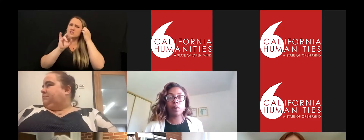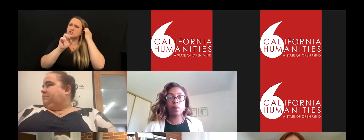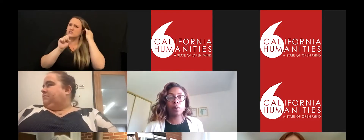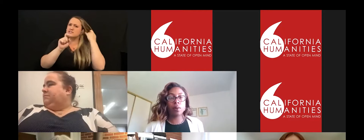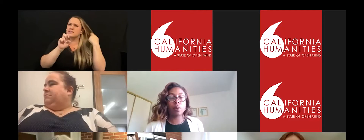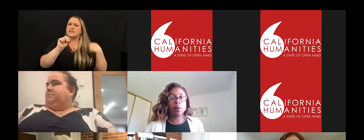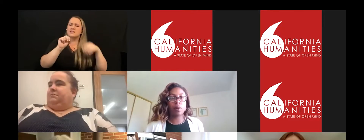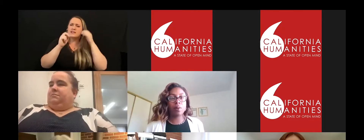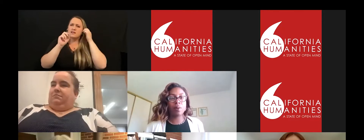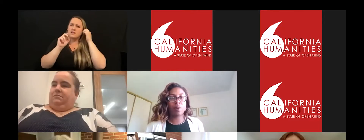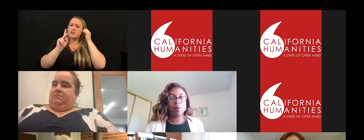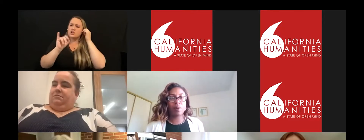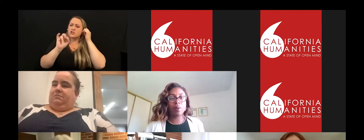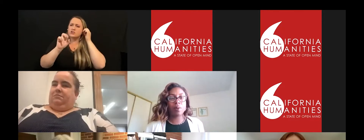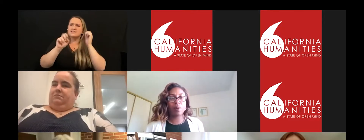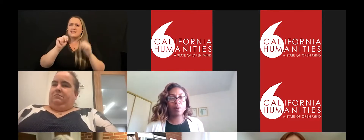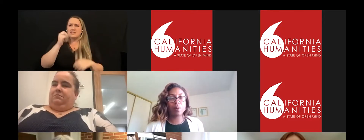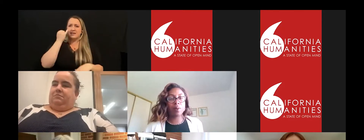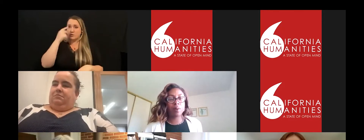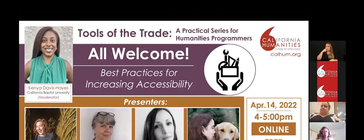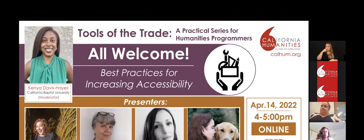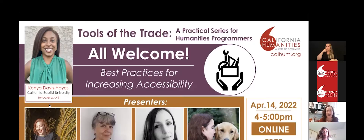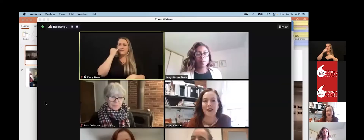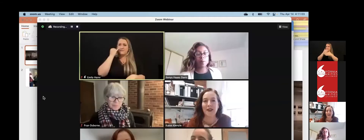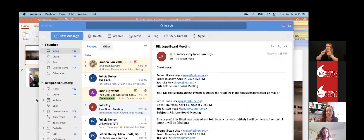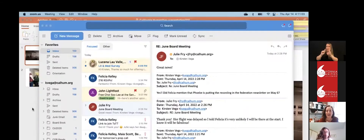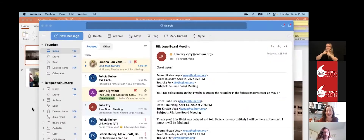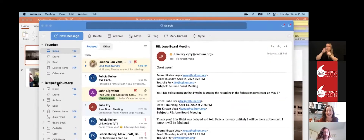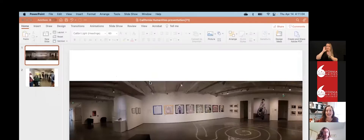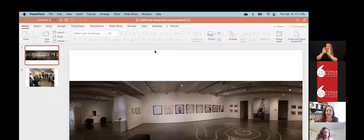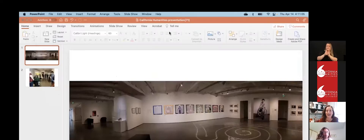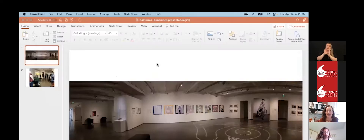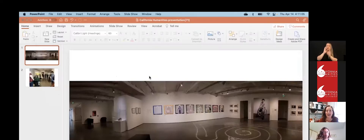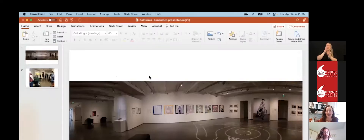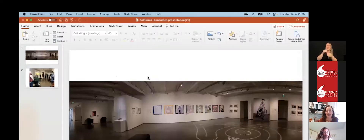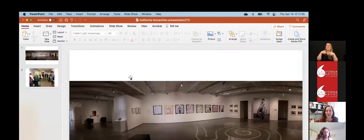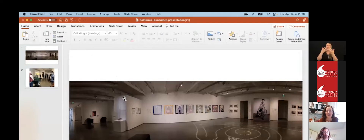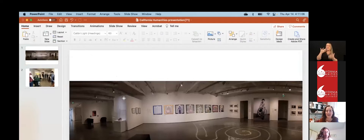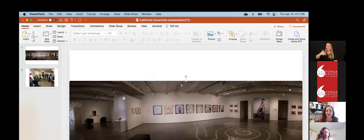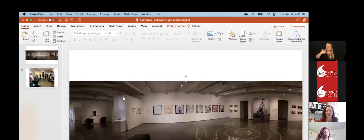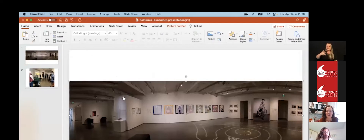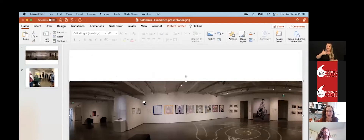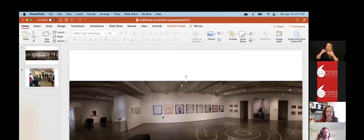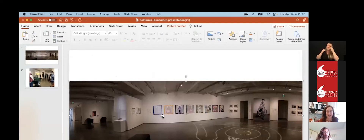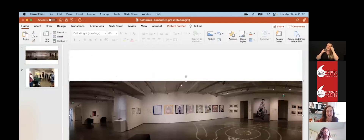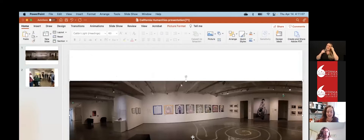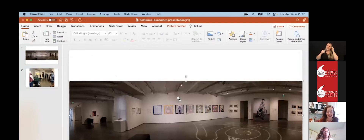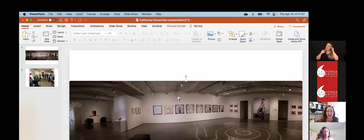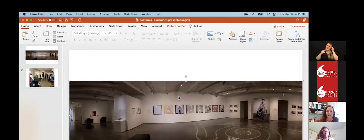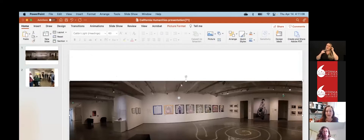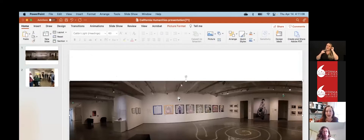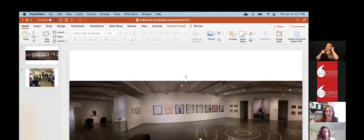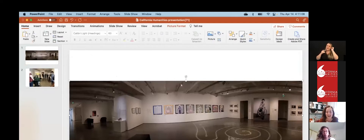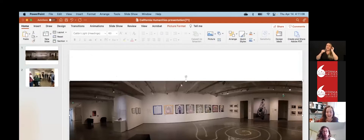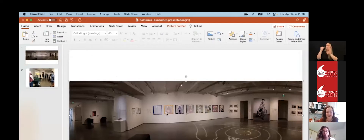able to share the first image, which will give you a sense of the Art of Disability Culture exhibition, and I